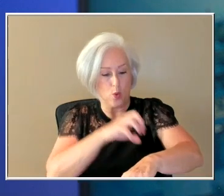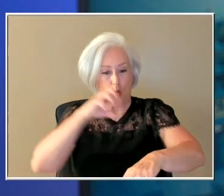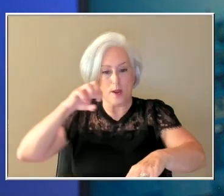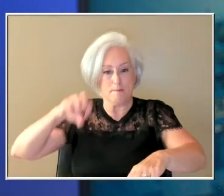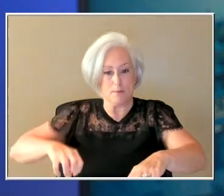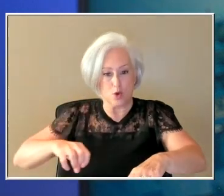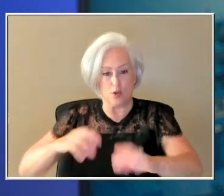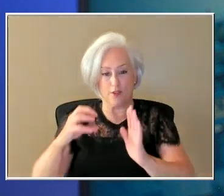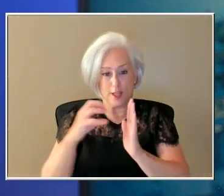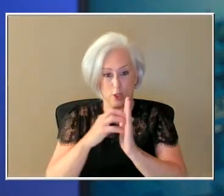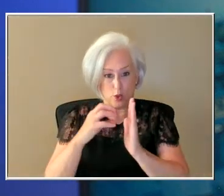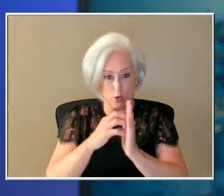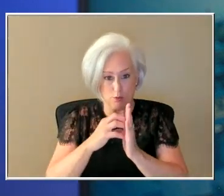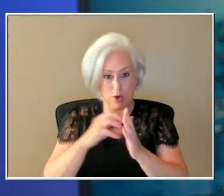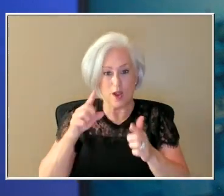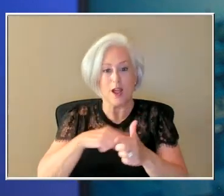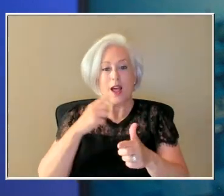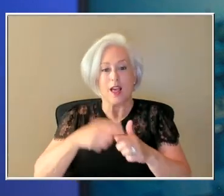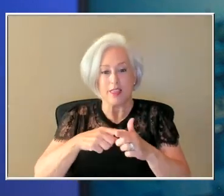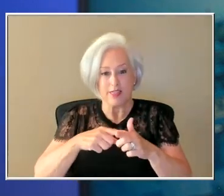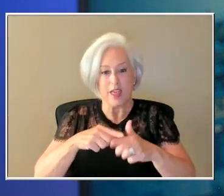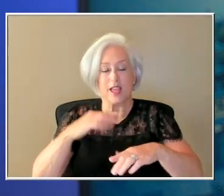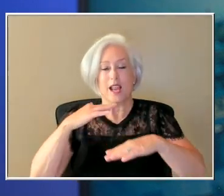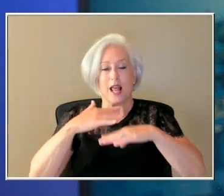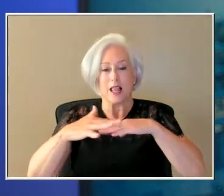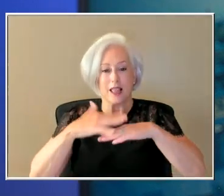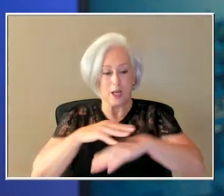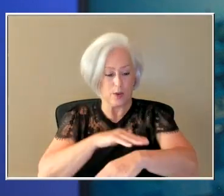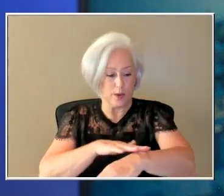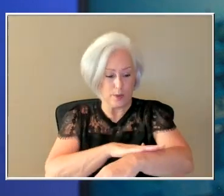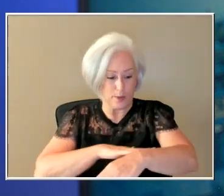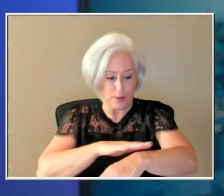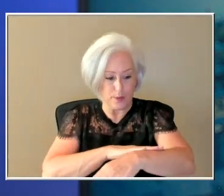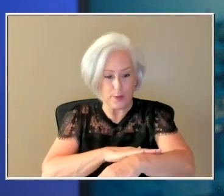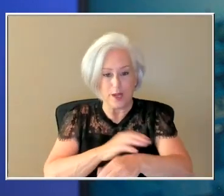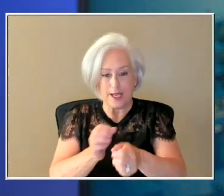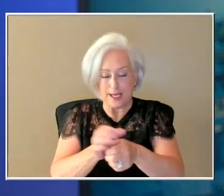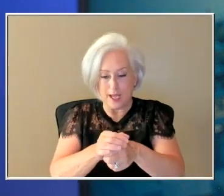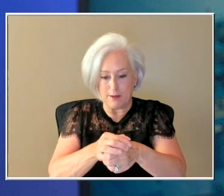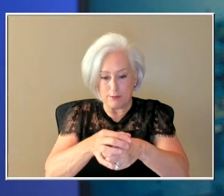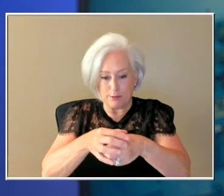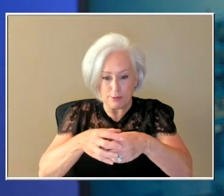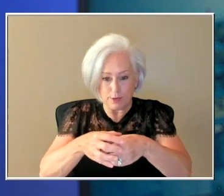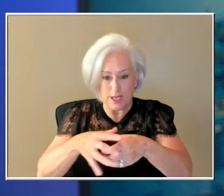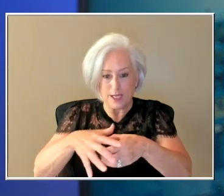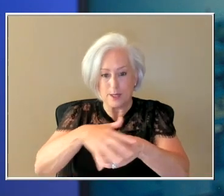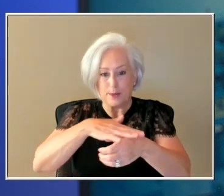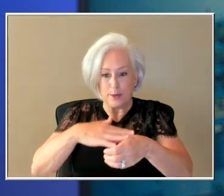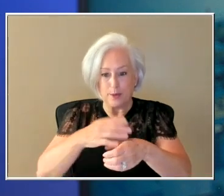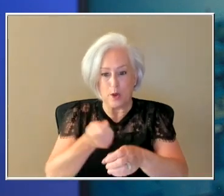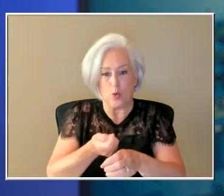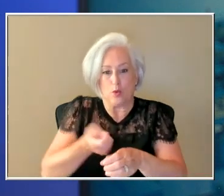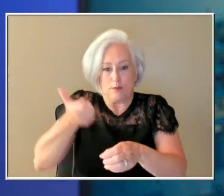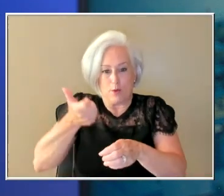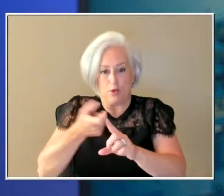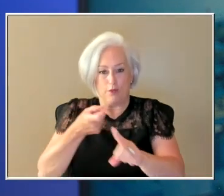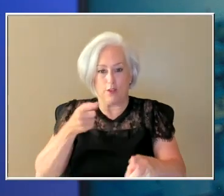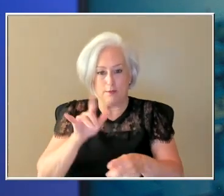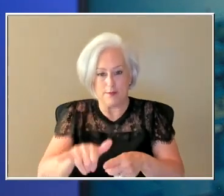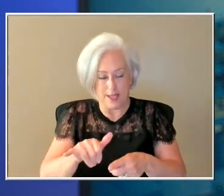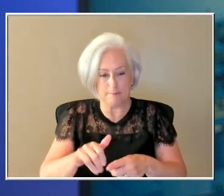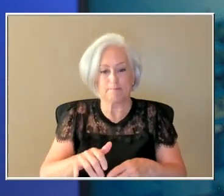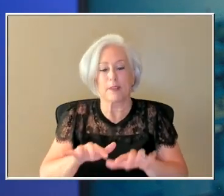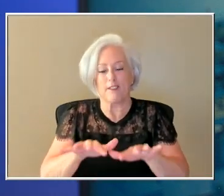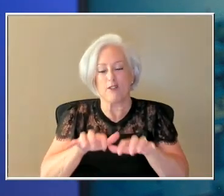it enhances the margins. It gets the margins of the tumor resection much better than it would have been from surgery alone. In